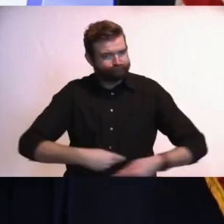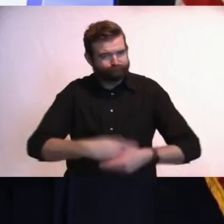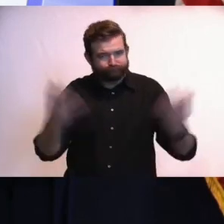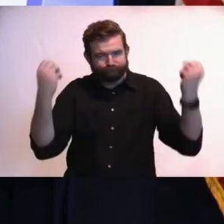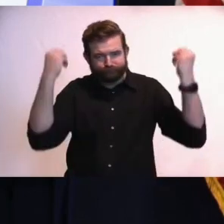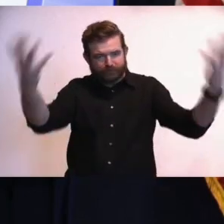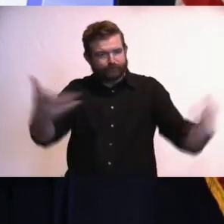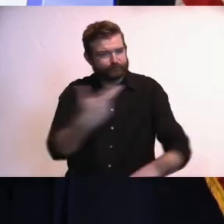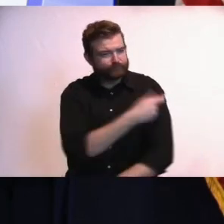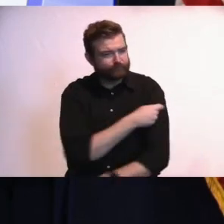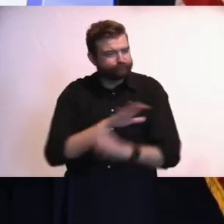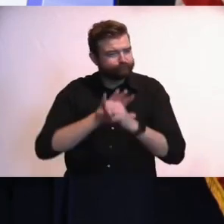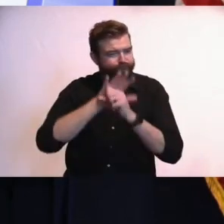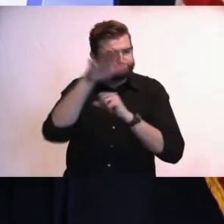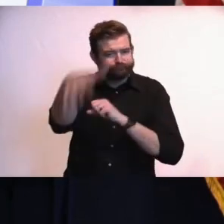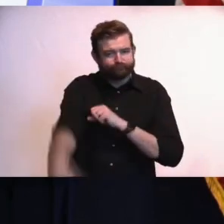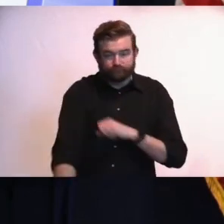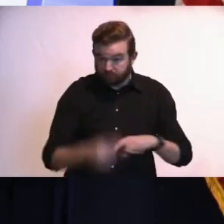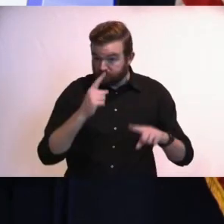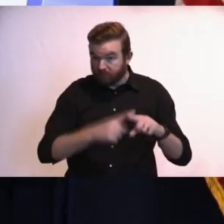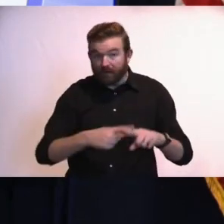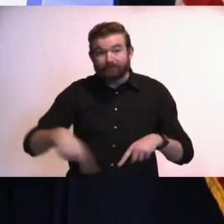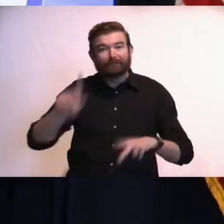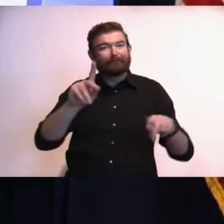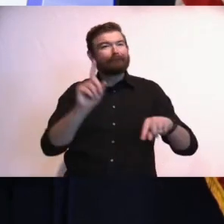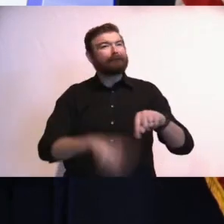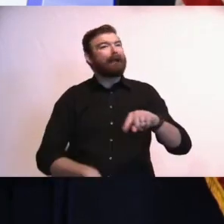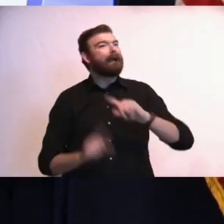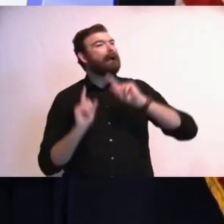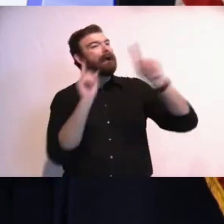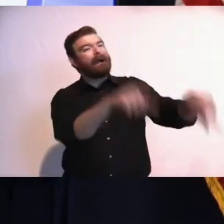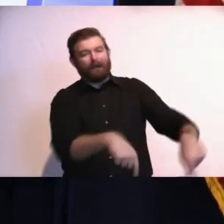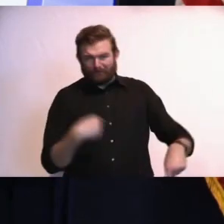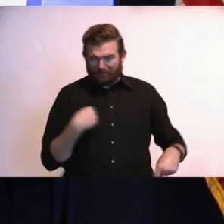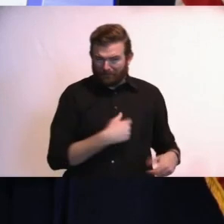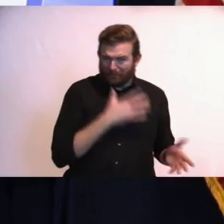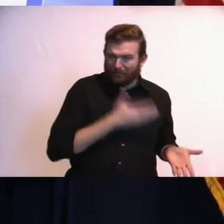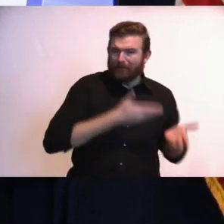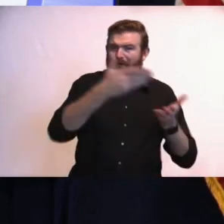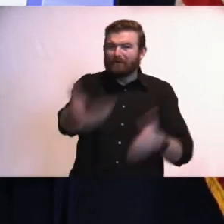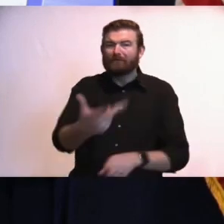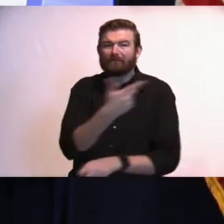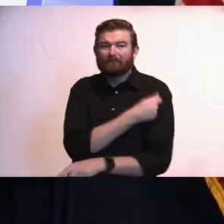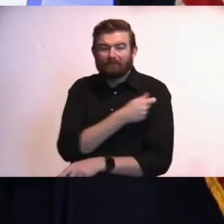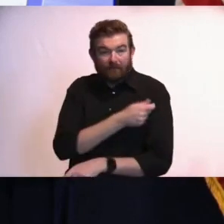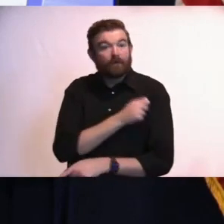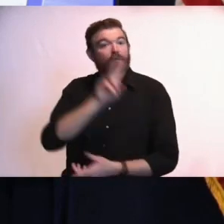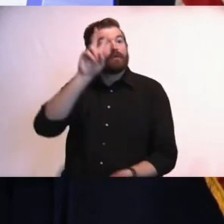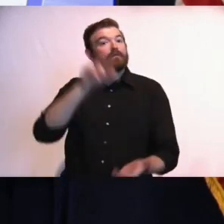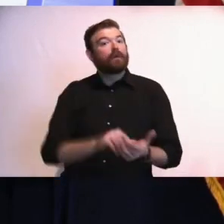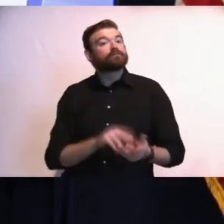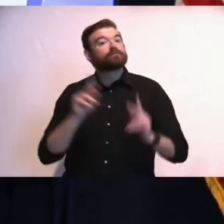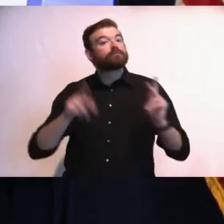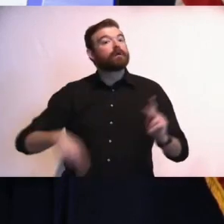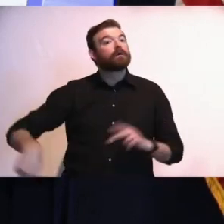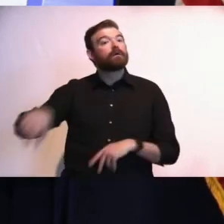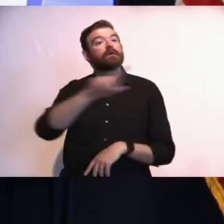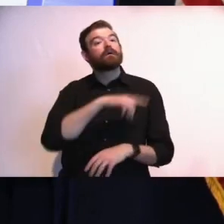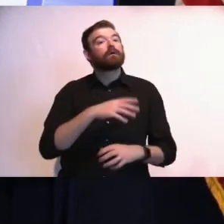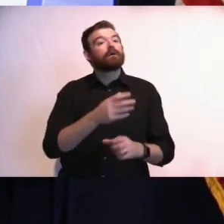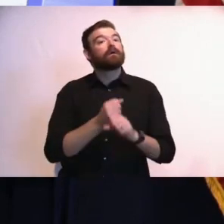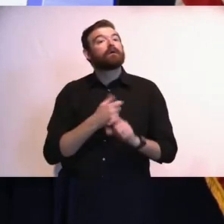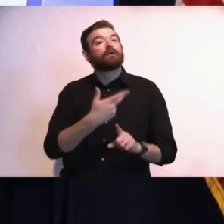are. For example, more than 2,029 individuals were vaccinated at the Cherry